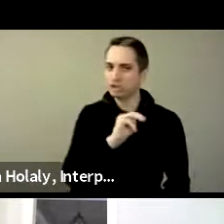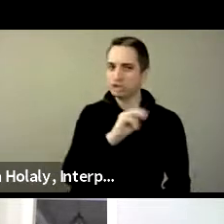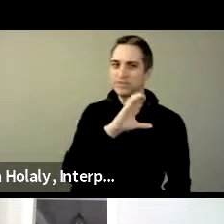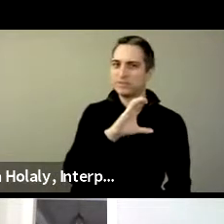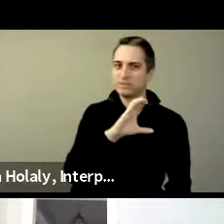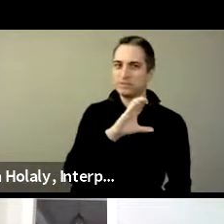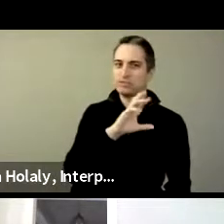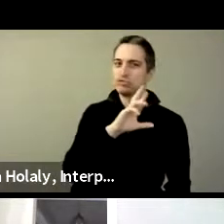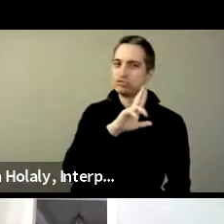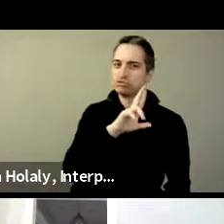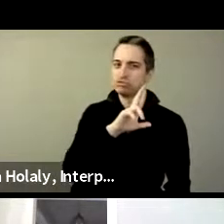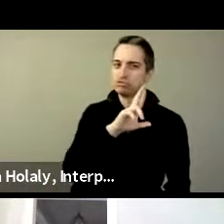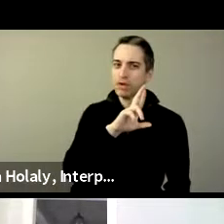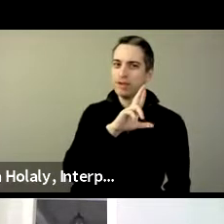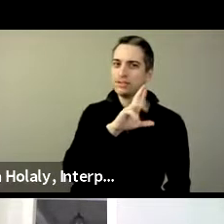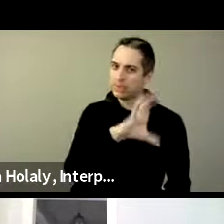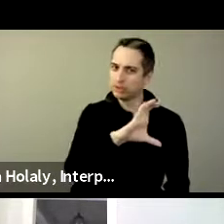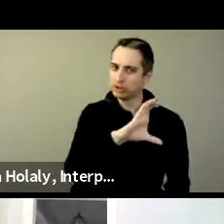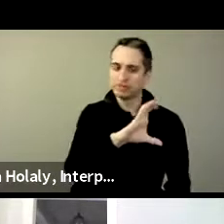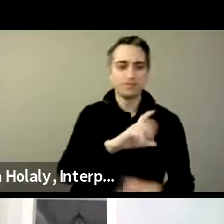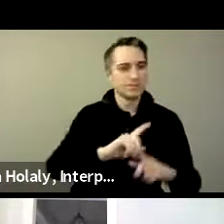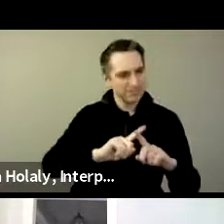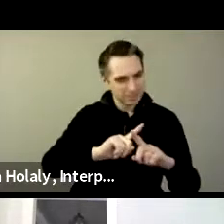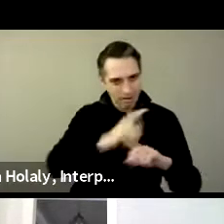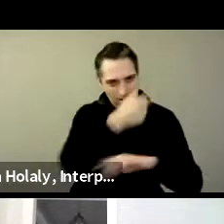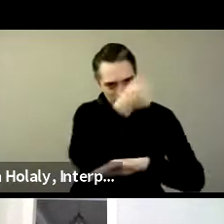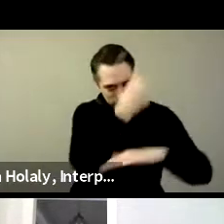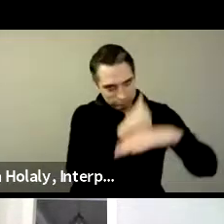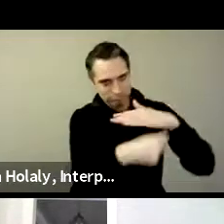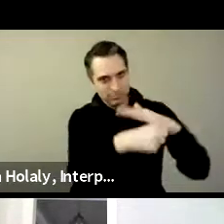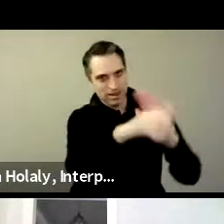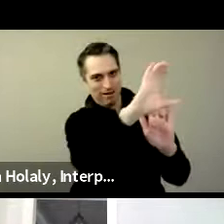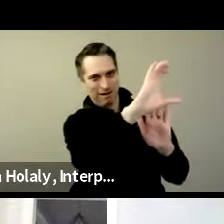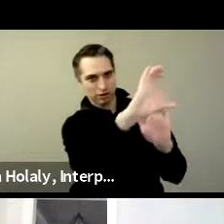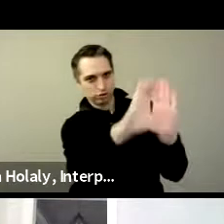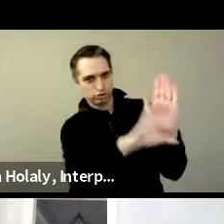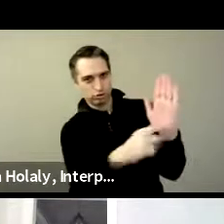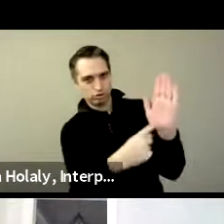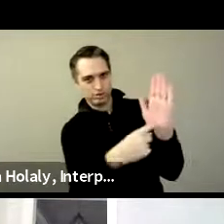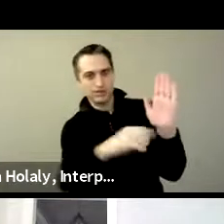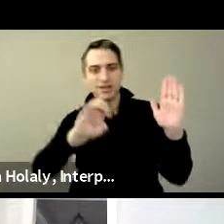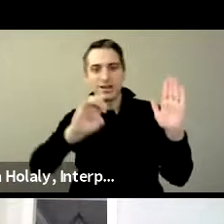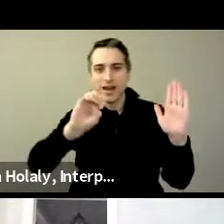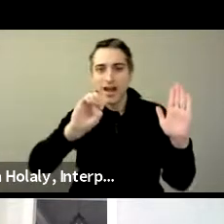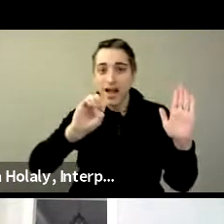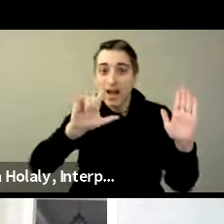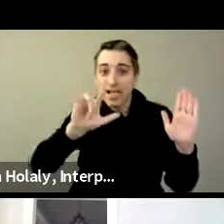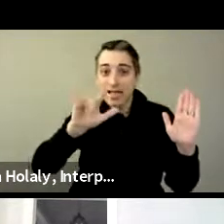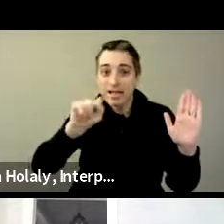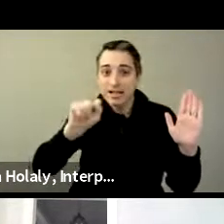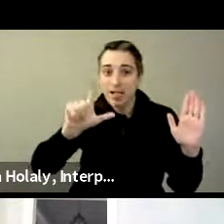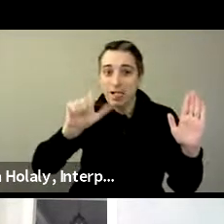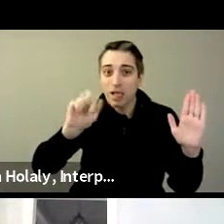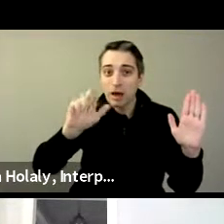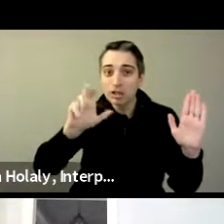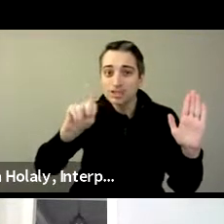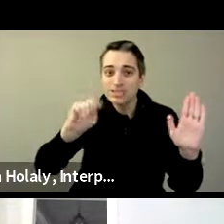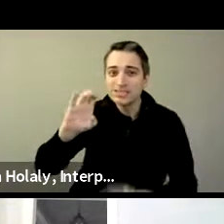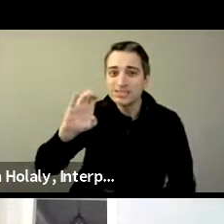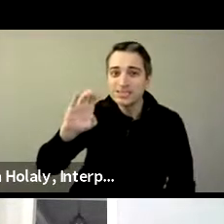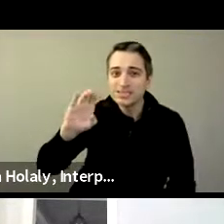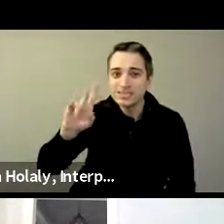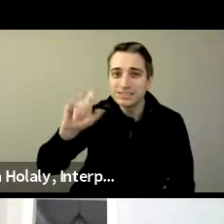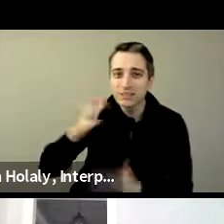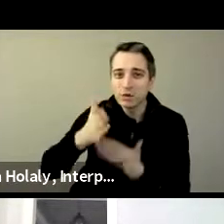governing documents exist in the Michigan Constitution, the Elliott-Larsen Civil Rights Act, and the rules of